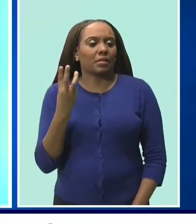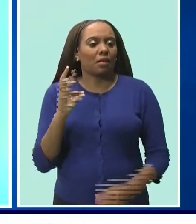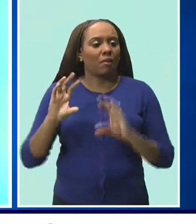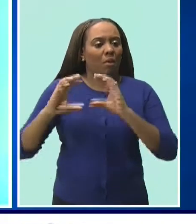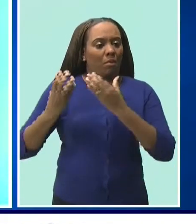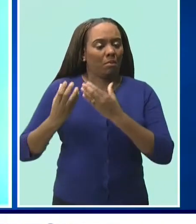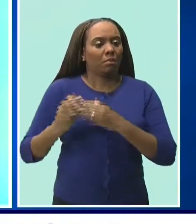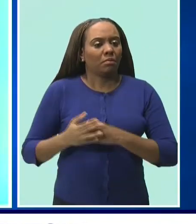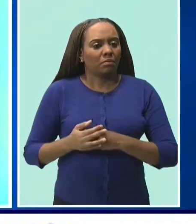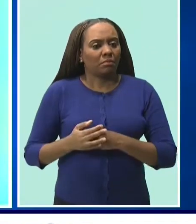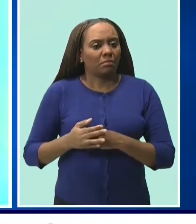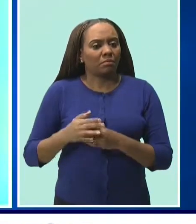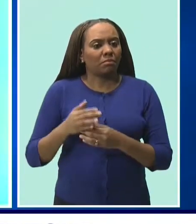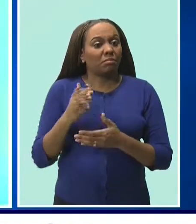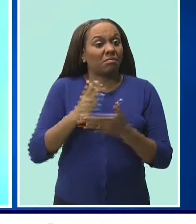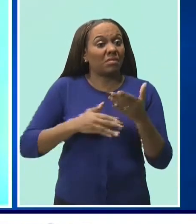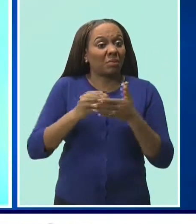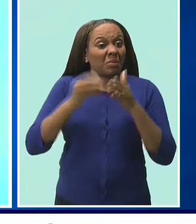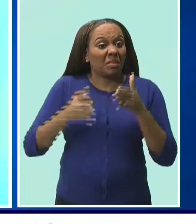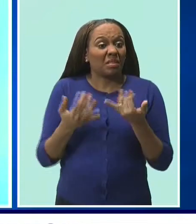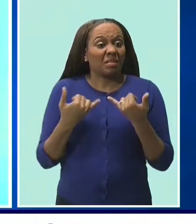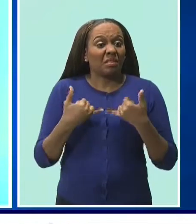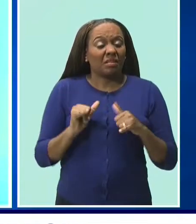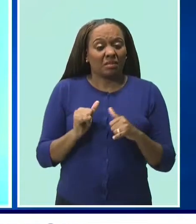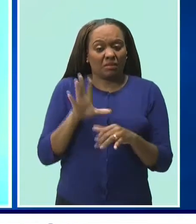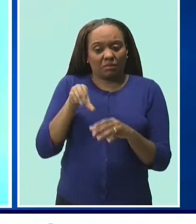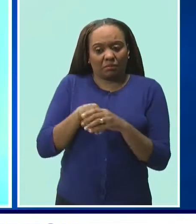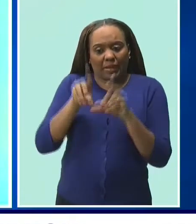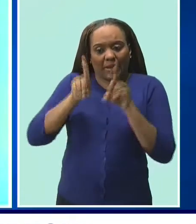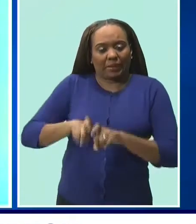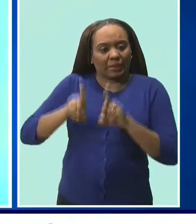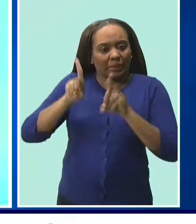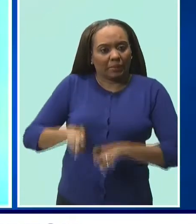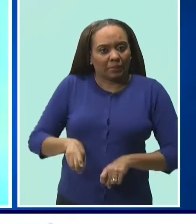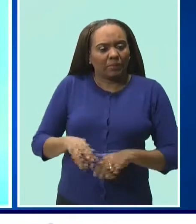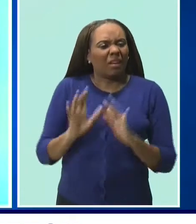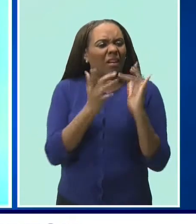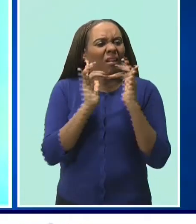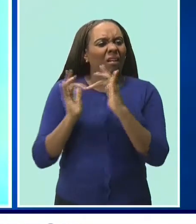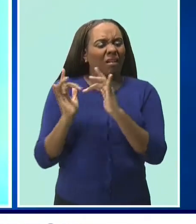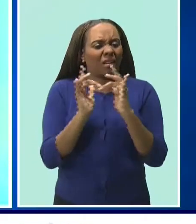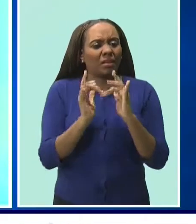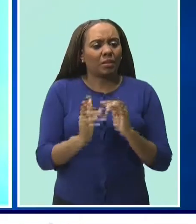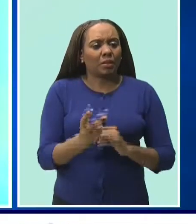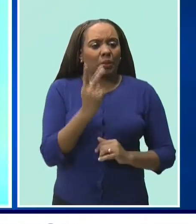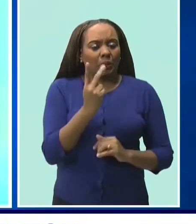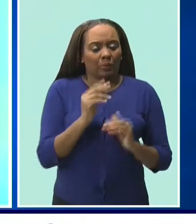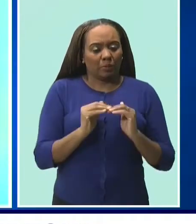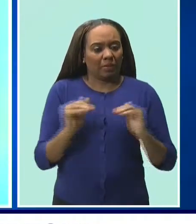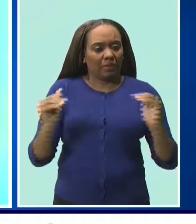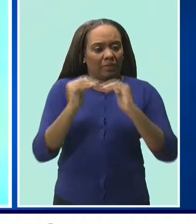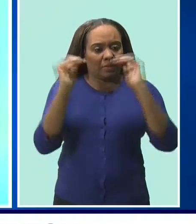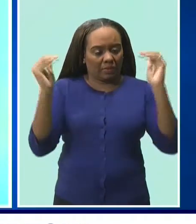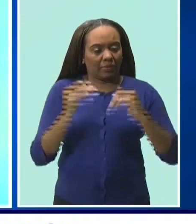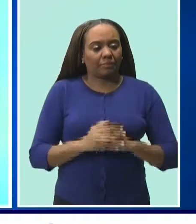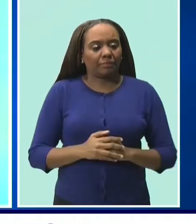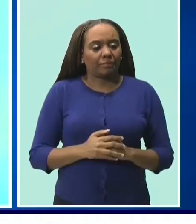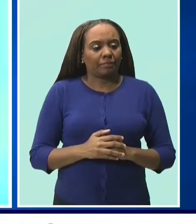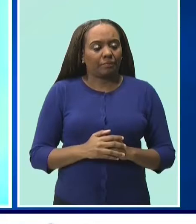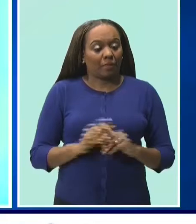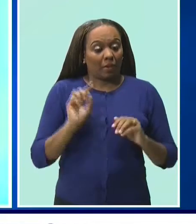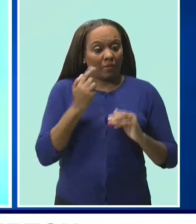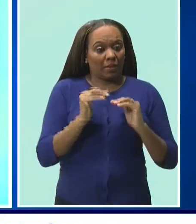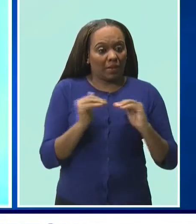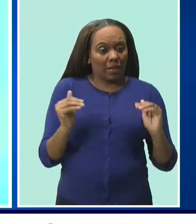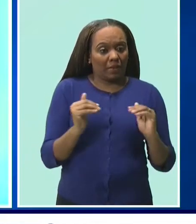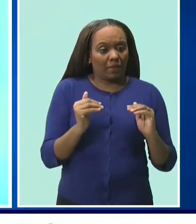engaging with students doing exams. So the online teaching takes 2 levels where you actually have face-to-face meeting,